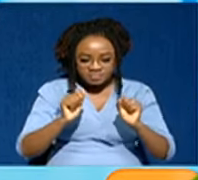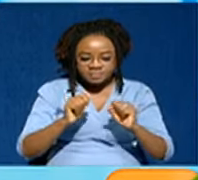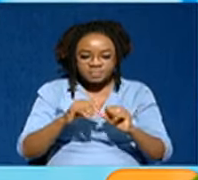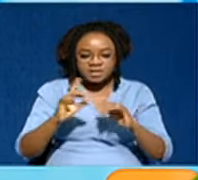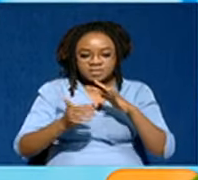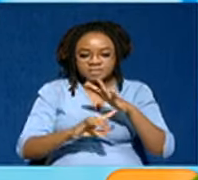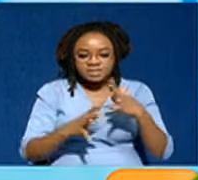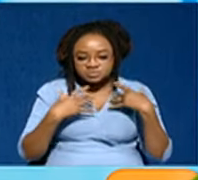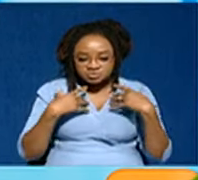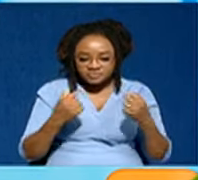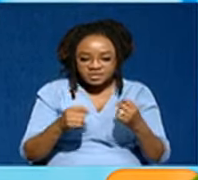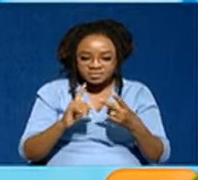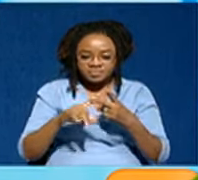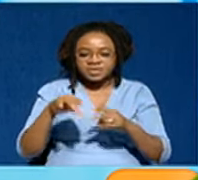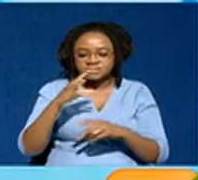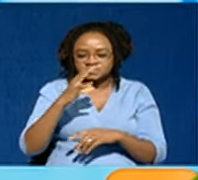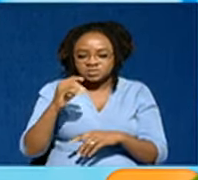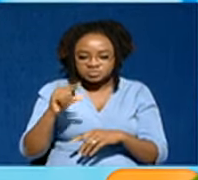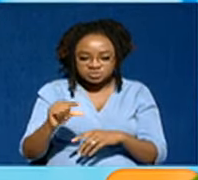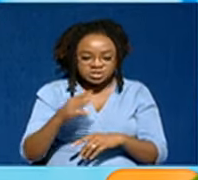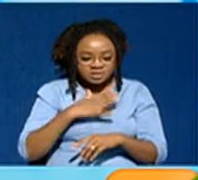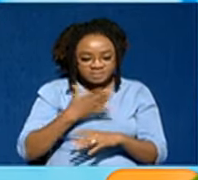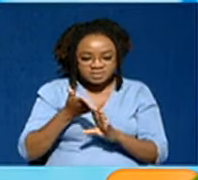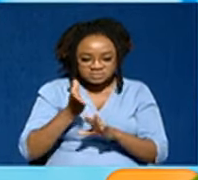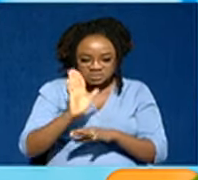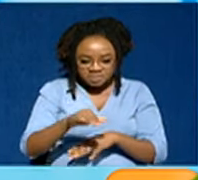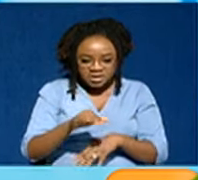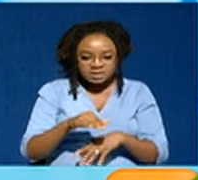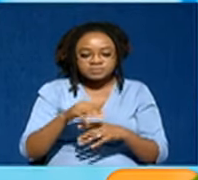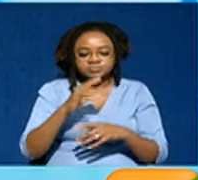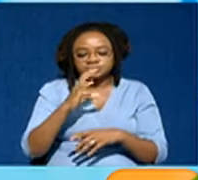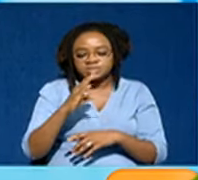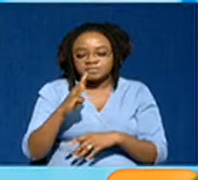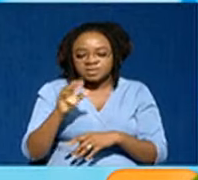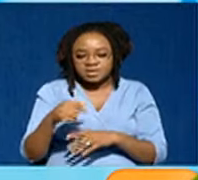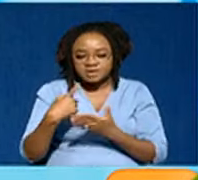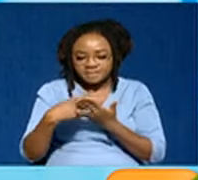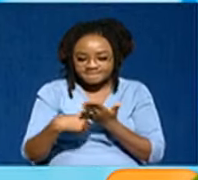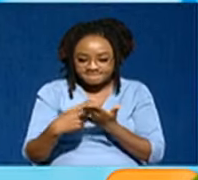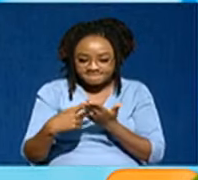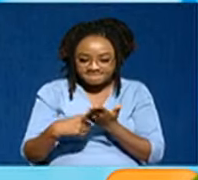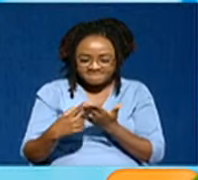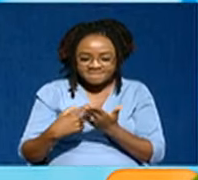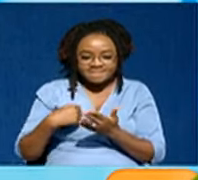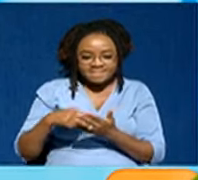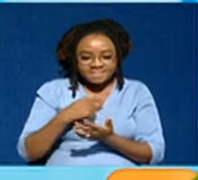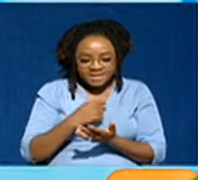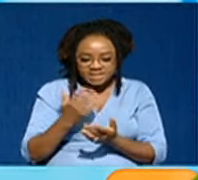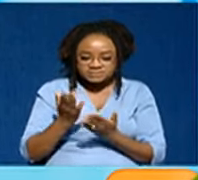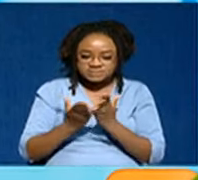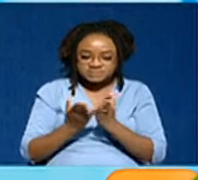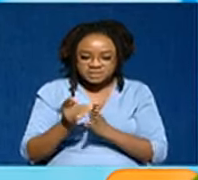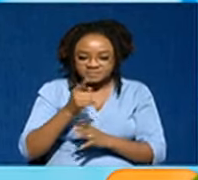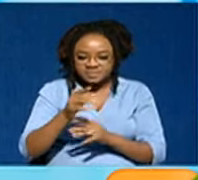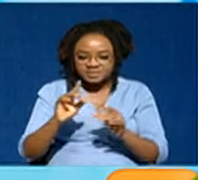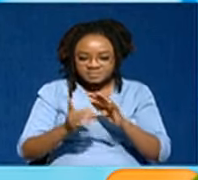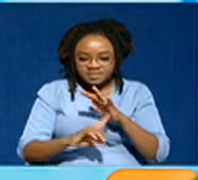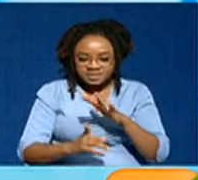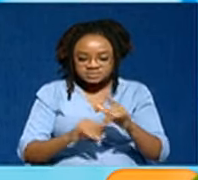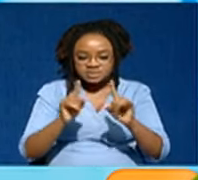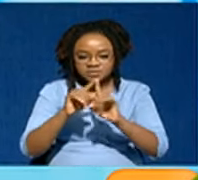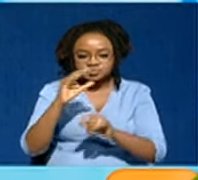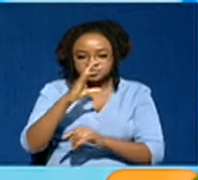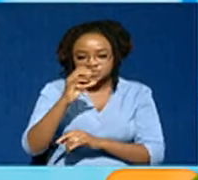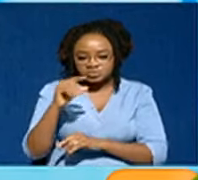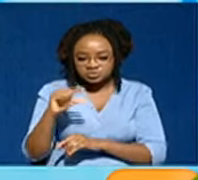Health and the Council of Governors, to resume CBA negotiations. We served the Ministry and the Council of